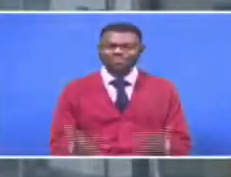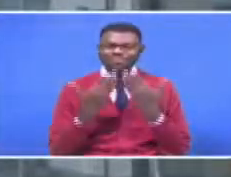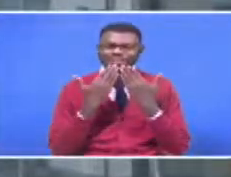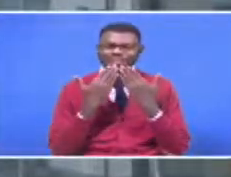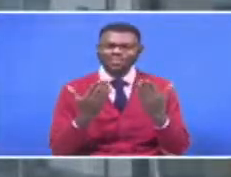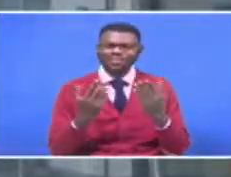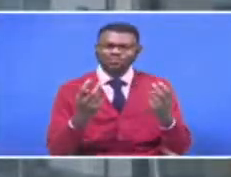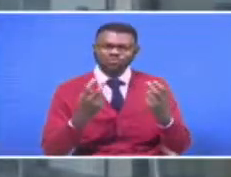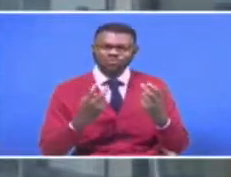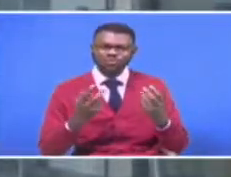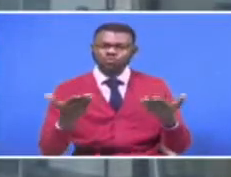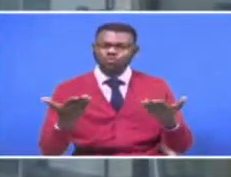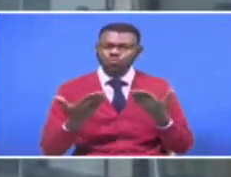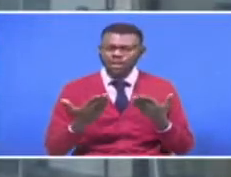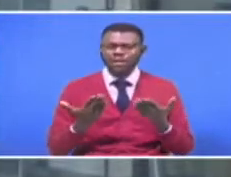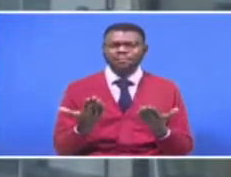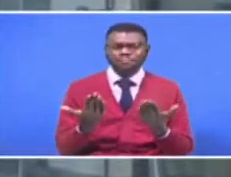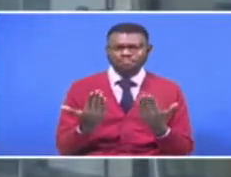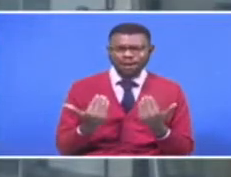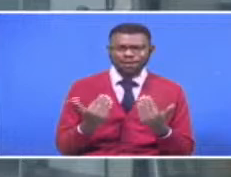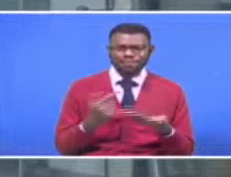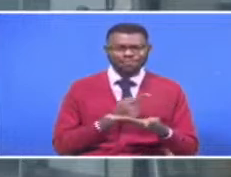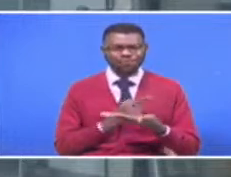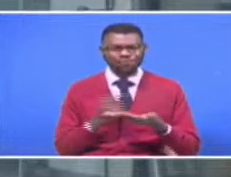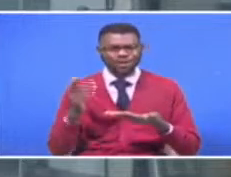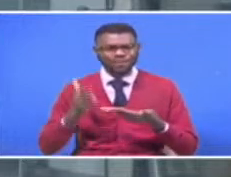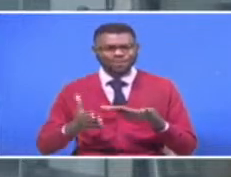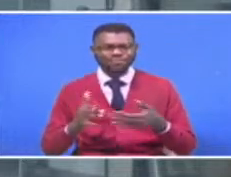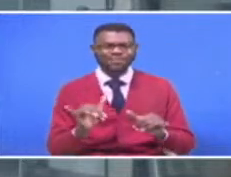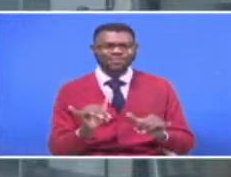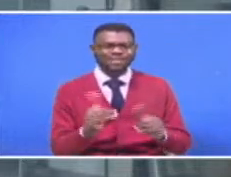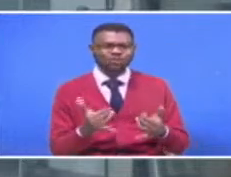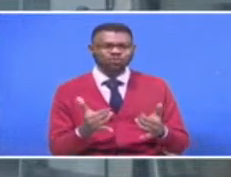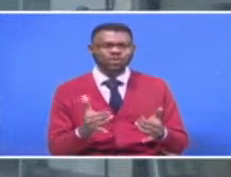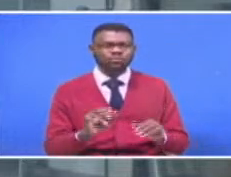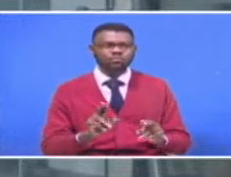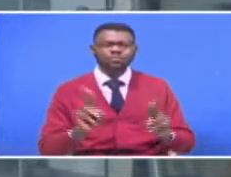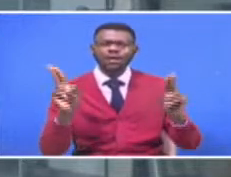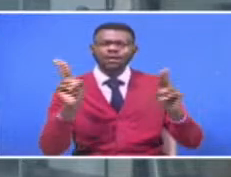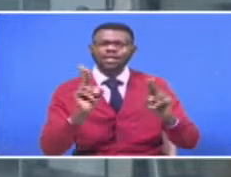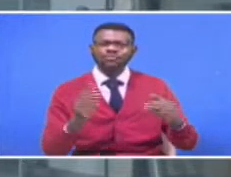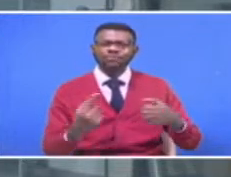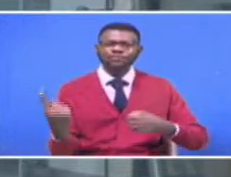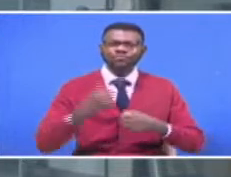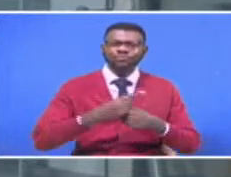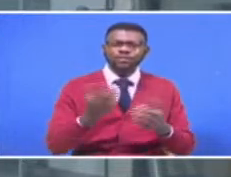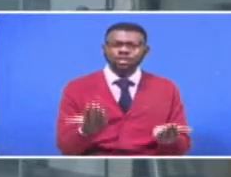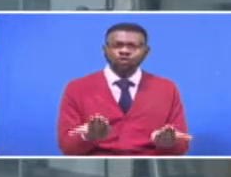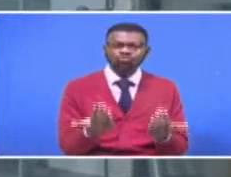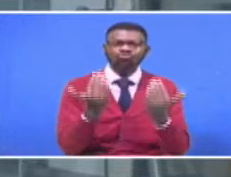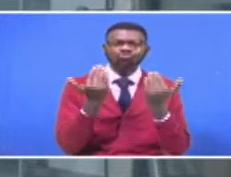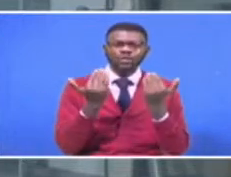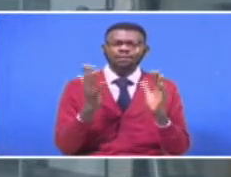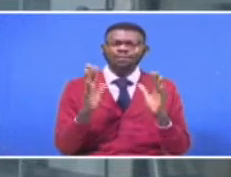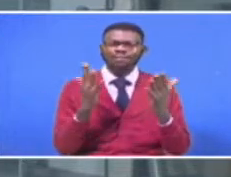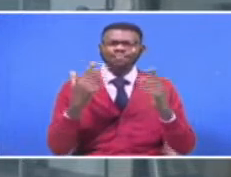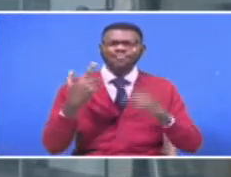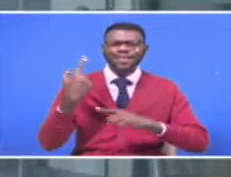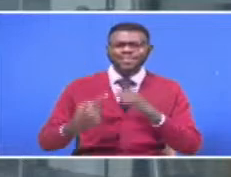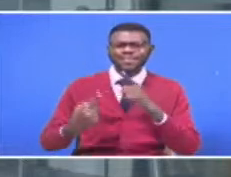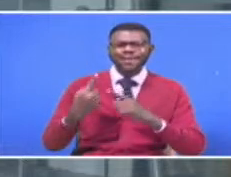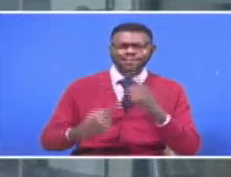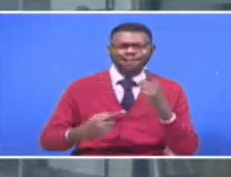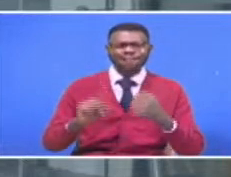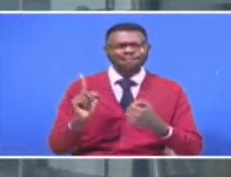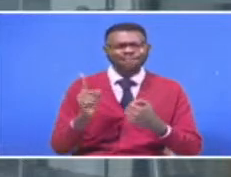Thank you for watching and welcome back to Weekend Prime. Now, the International Day of Twins is celebrated annually on the first weekend